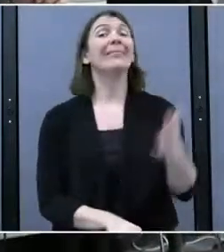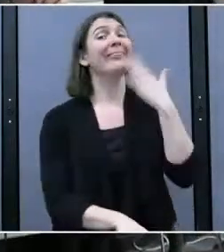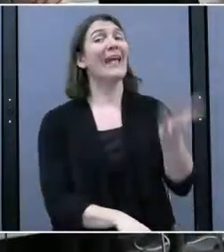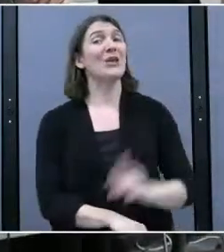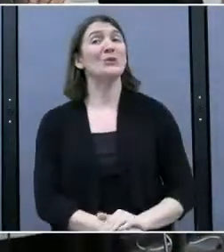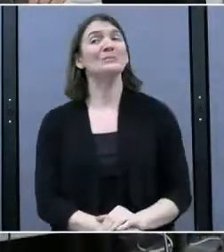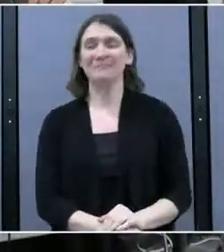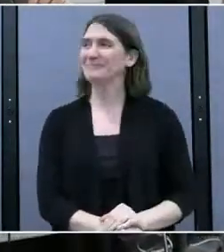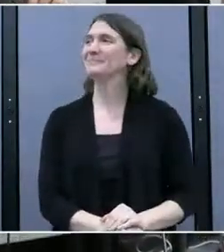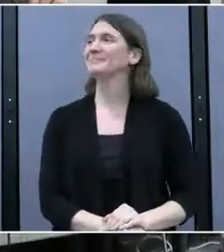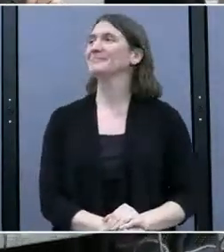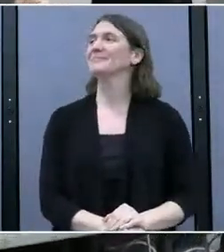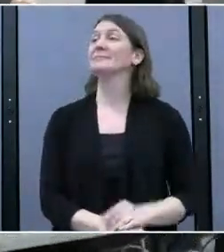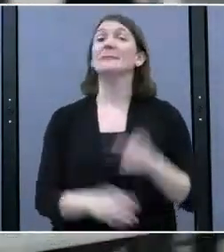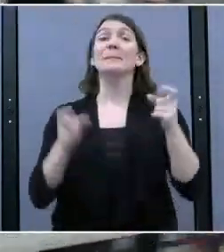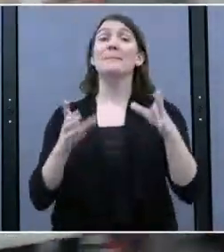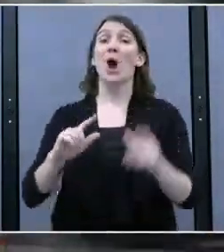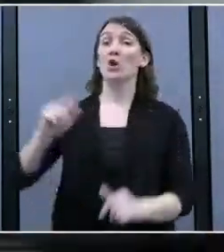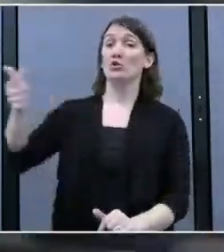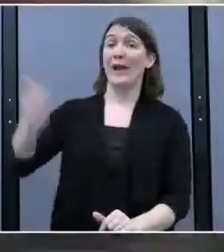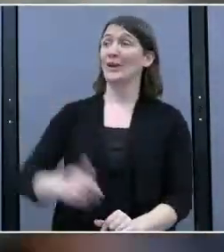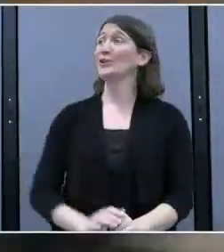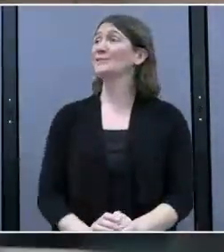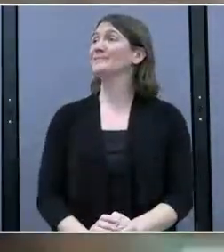you. Mr. Moderator.